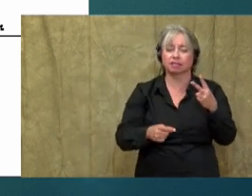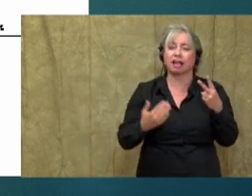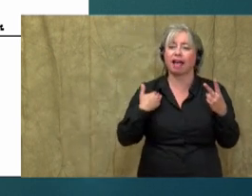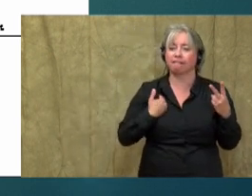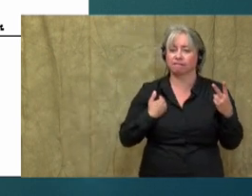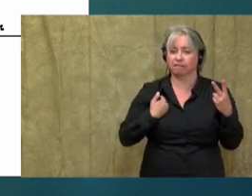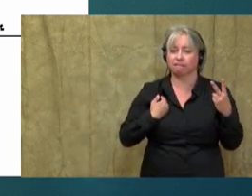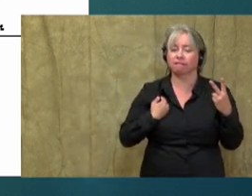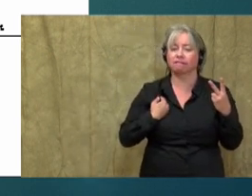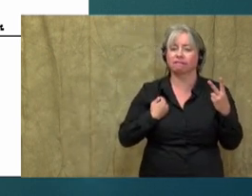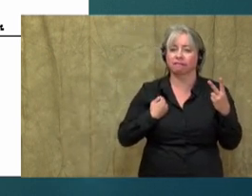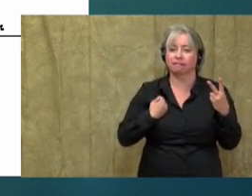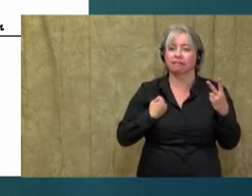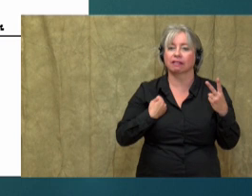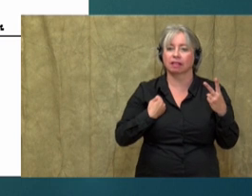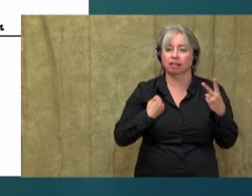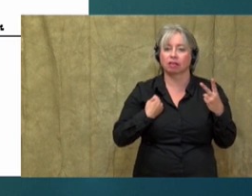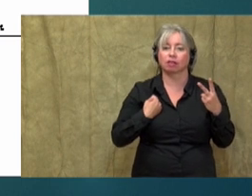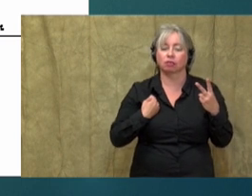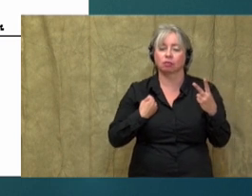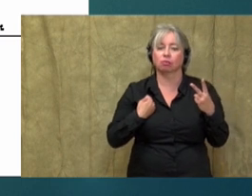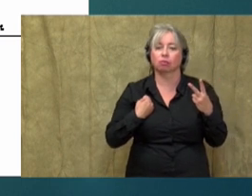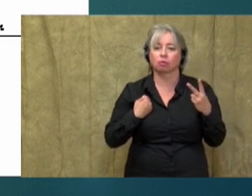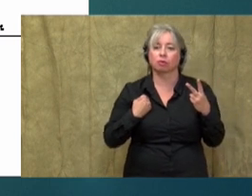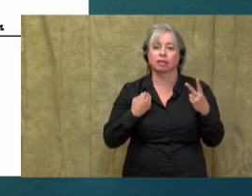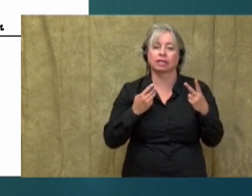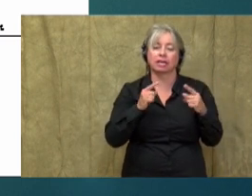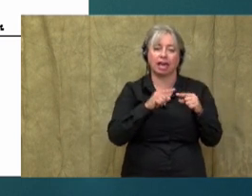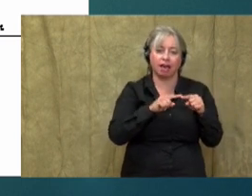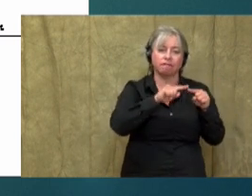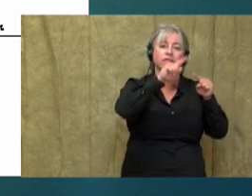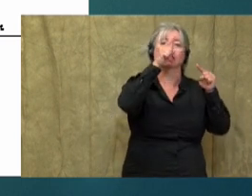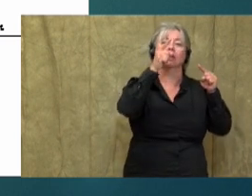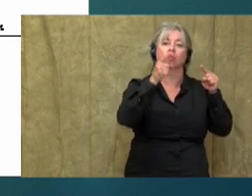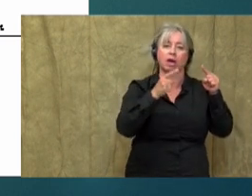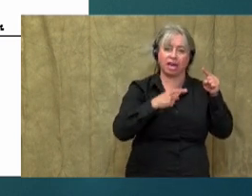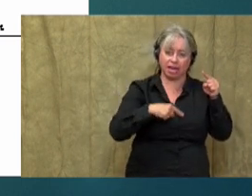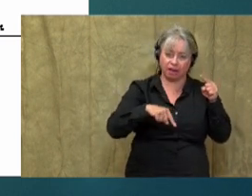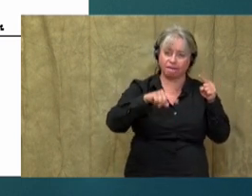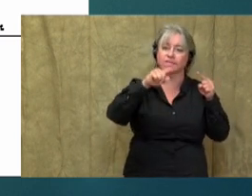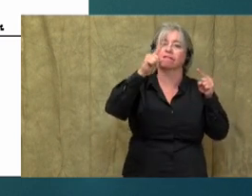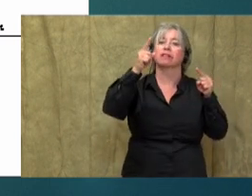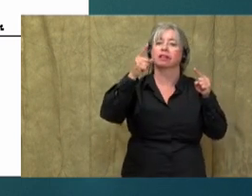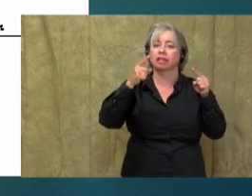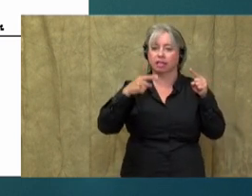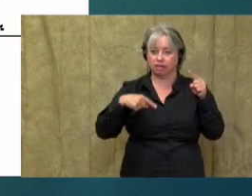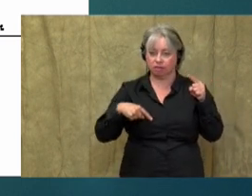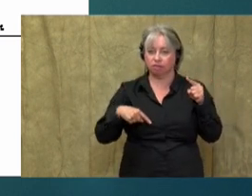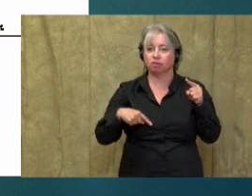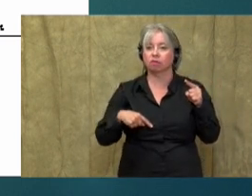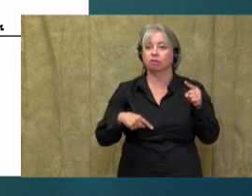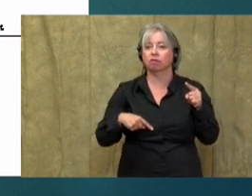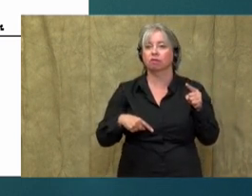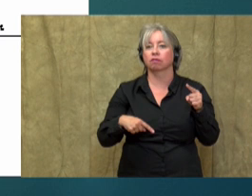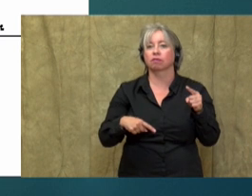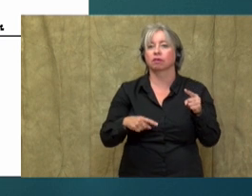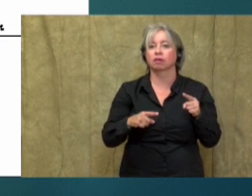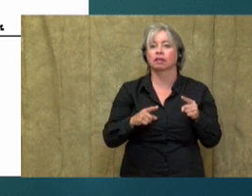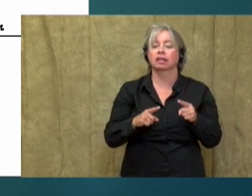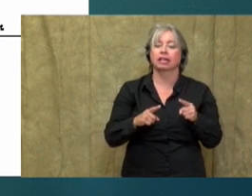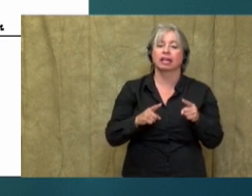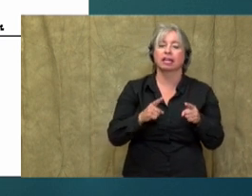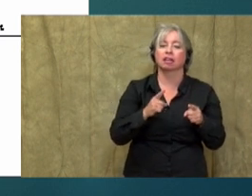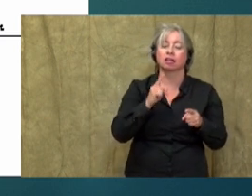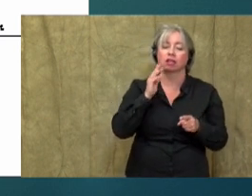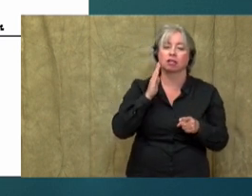these periods of a compressional wave, and we can also talk about the wave length